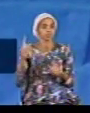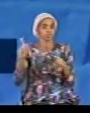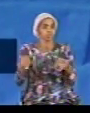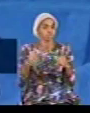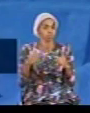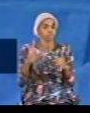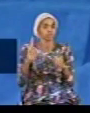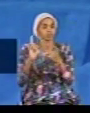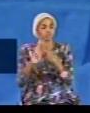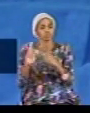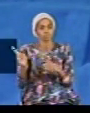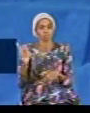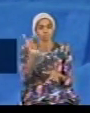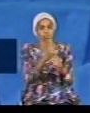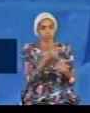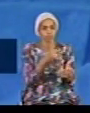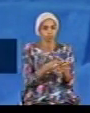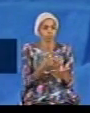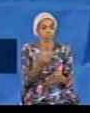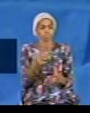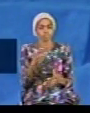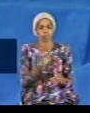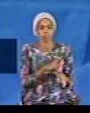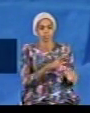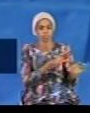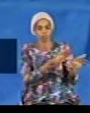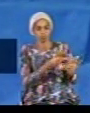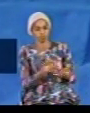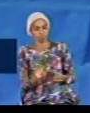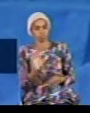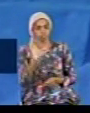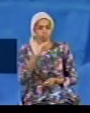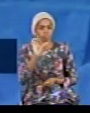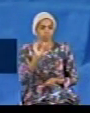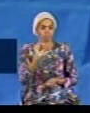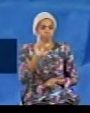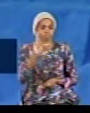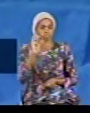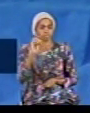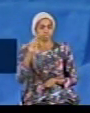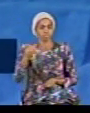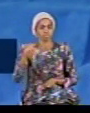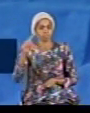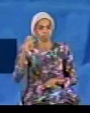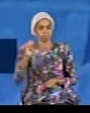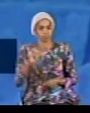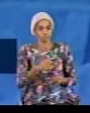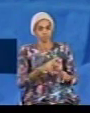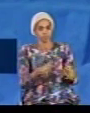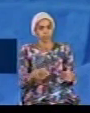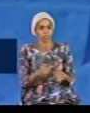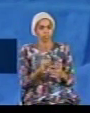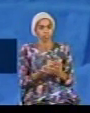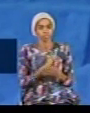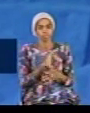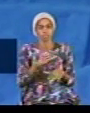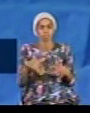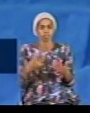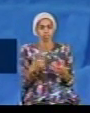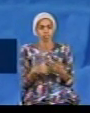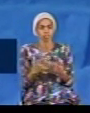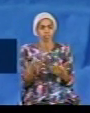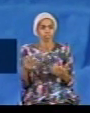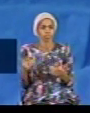warehouse, there's a slopy area. So as I was just going, I couldn't control it. That is how the thing was coming with force. The next